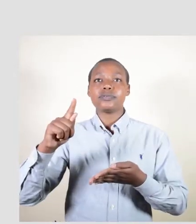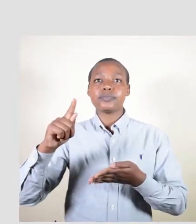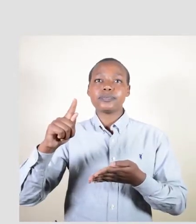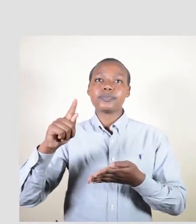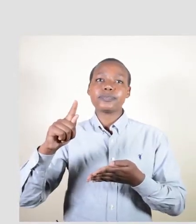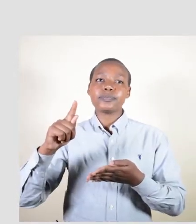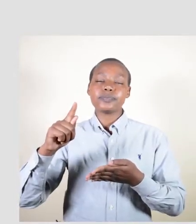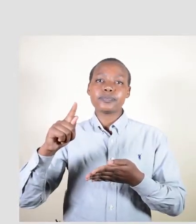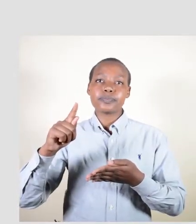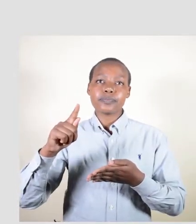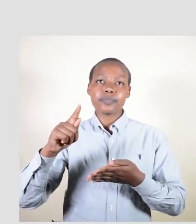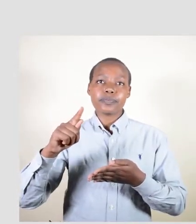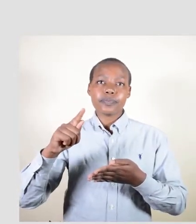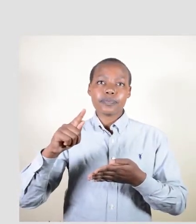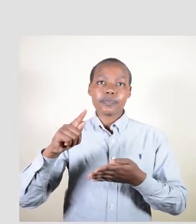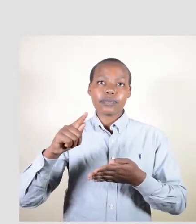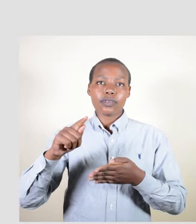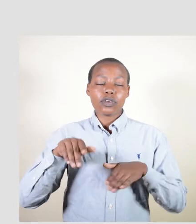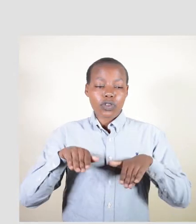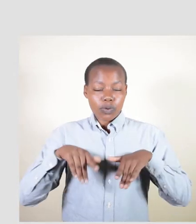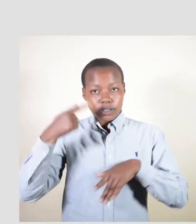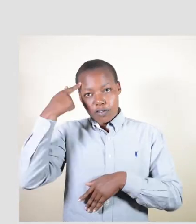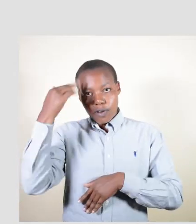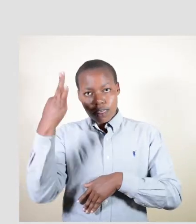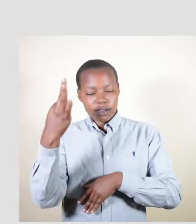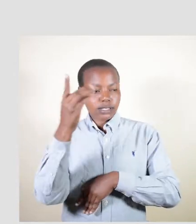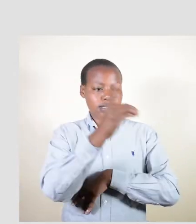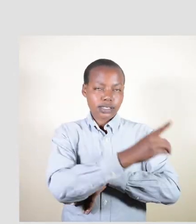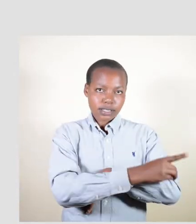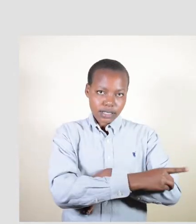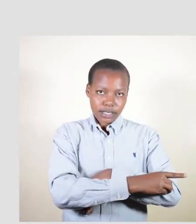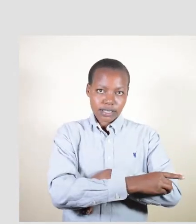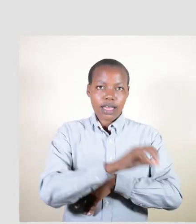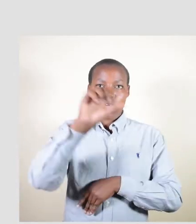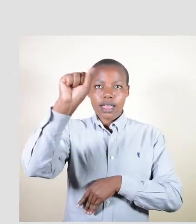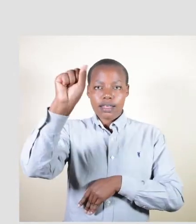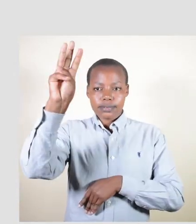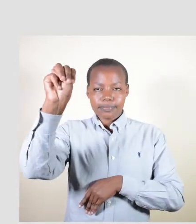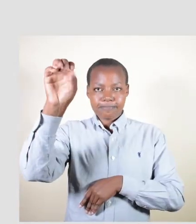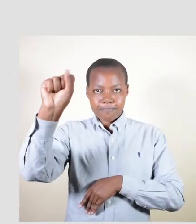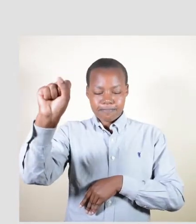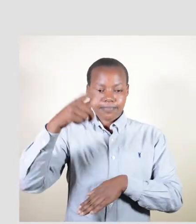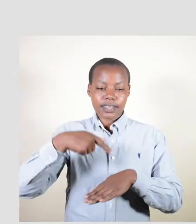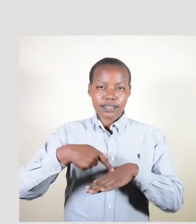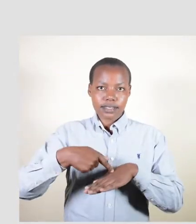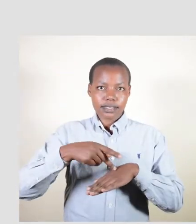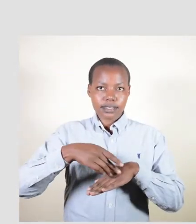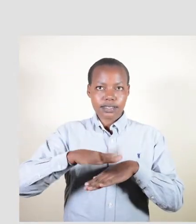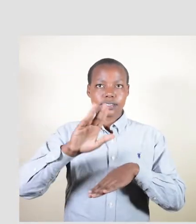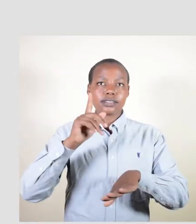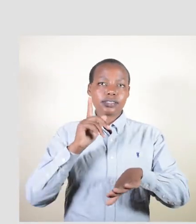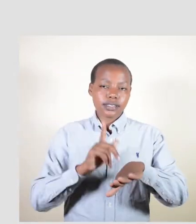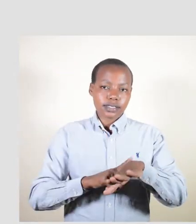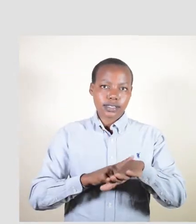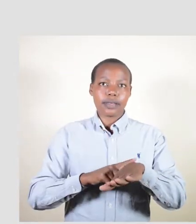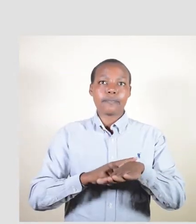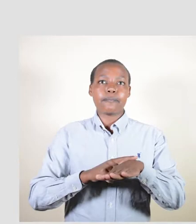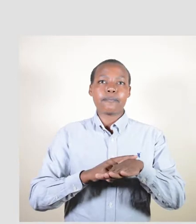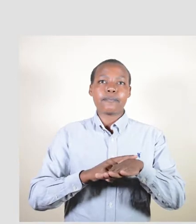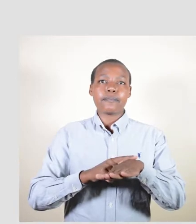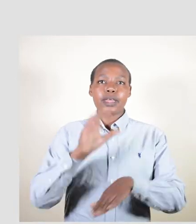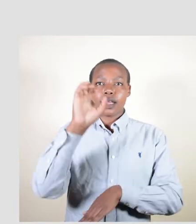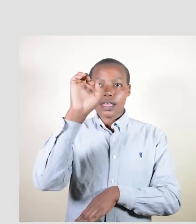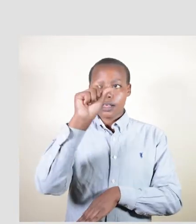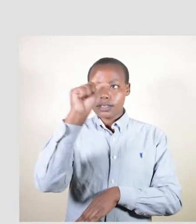and submits for approval. The process takes 3 working days. An SMS notification will be sent once the number